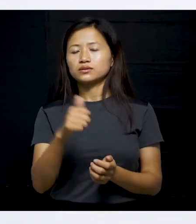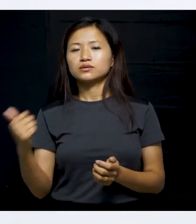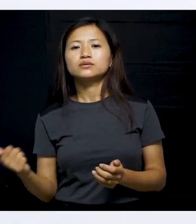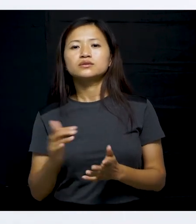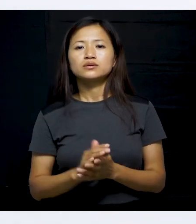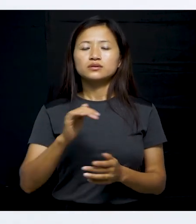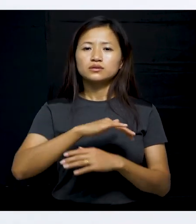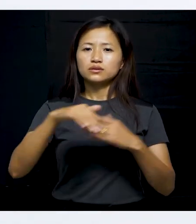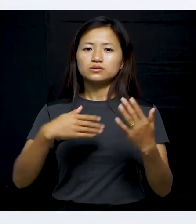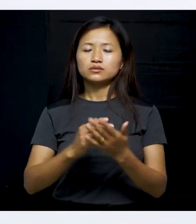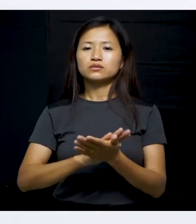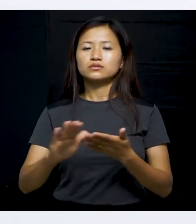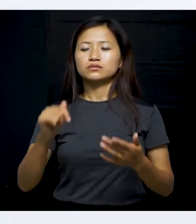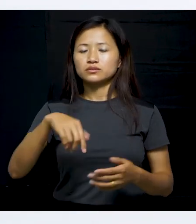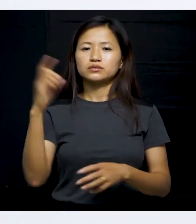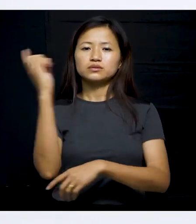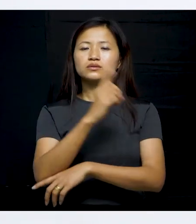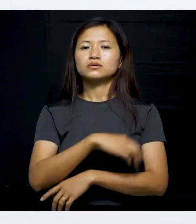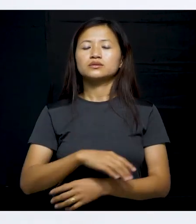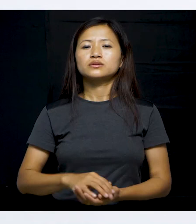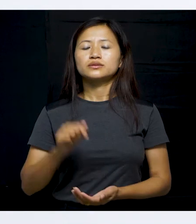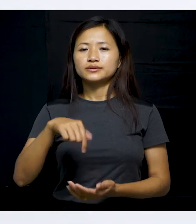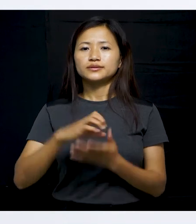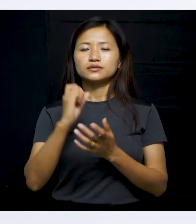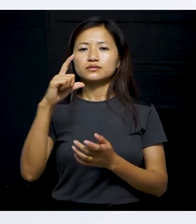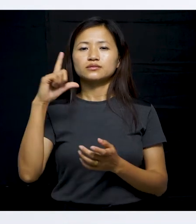So that's all in this class. I will be